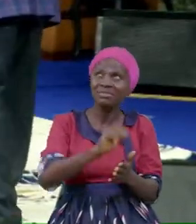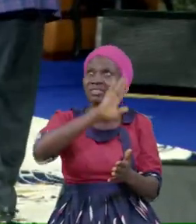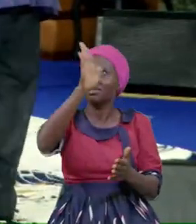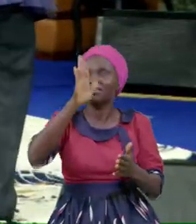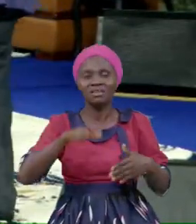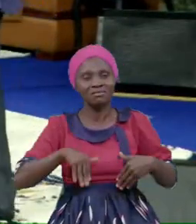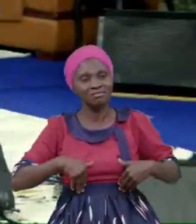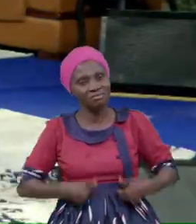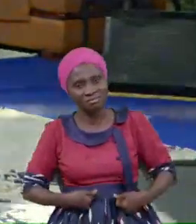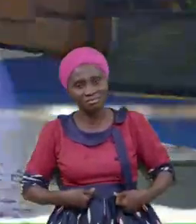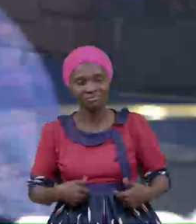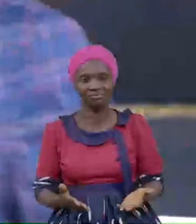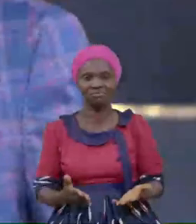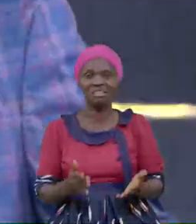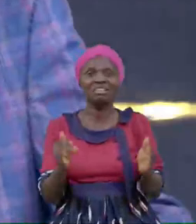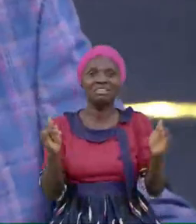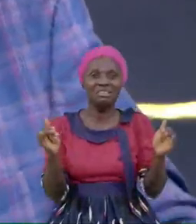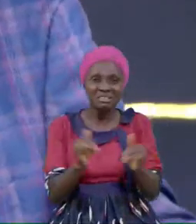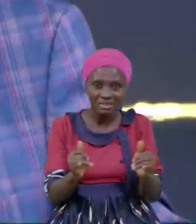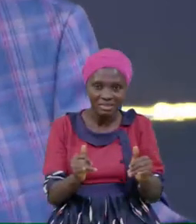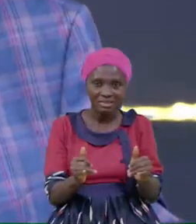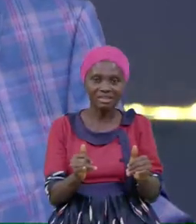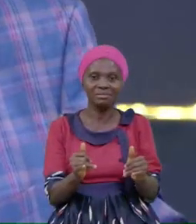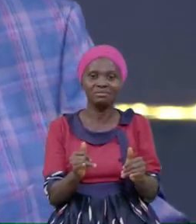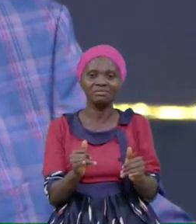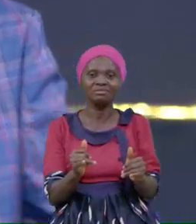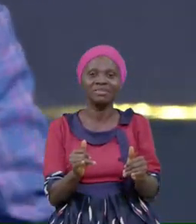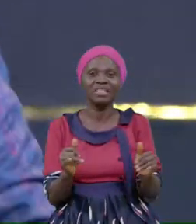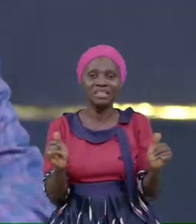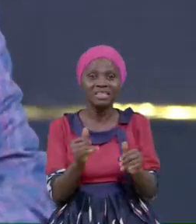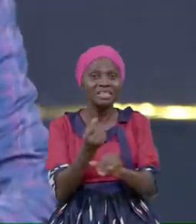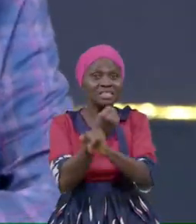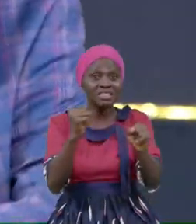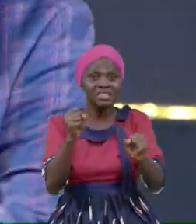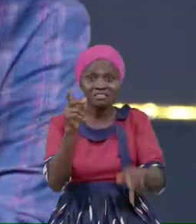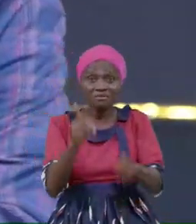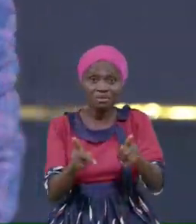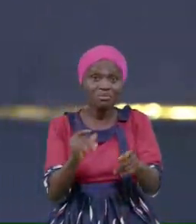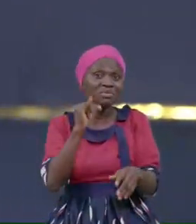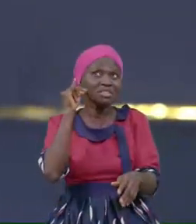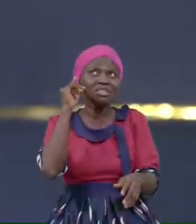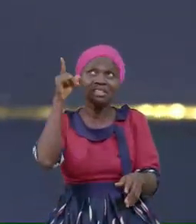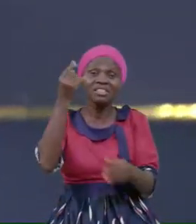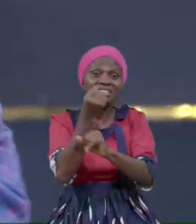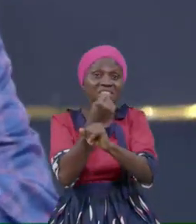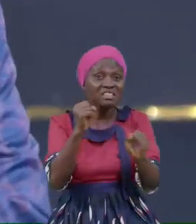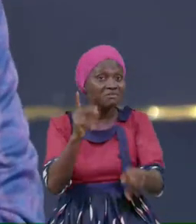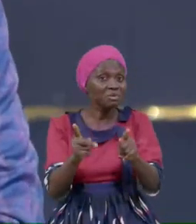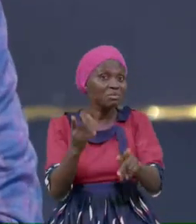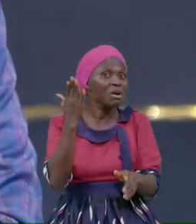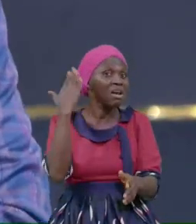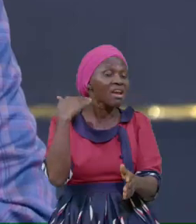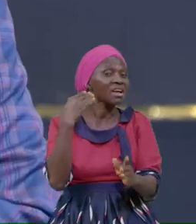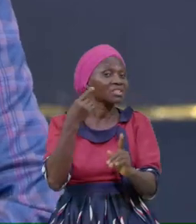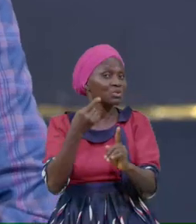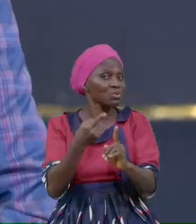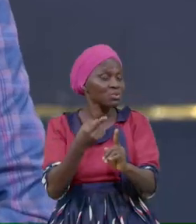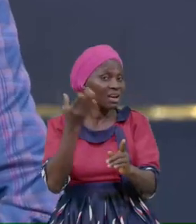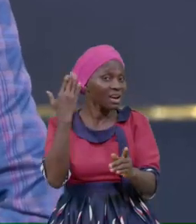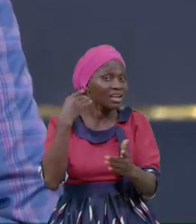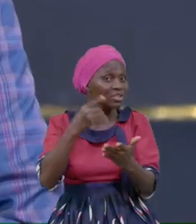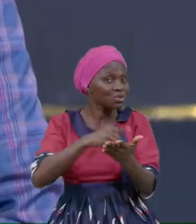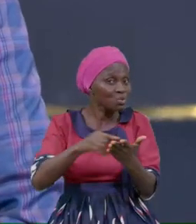people yesterday, he saved people last week, he saved people all over the world last year. Oh, today, does he